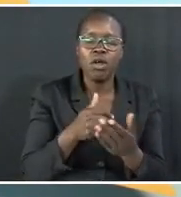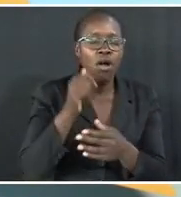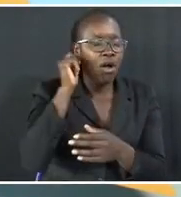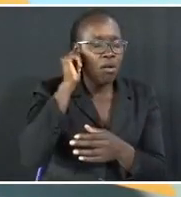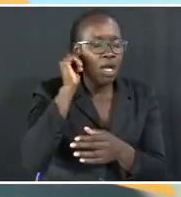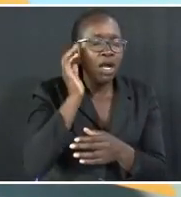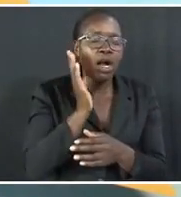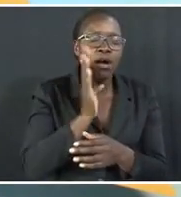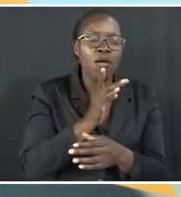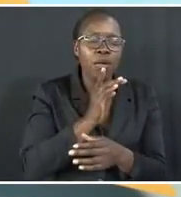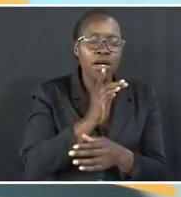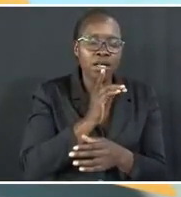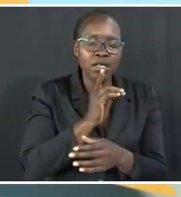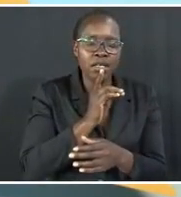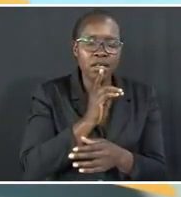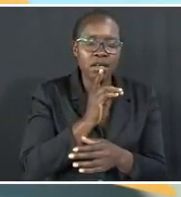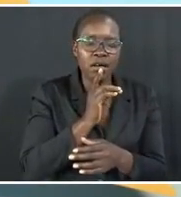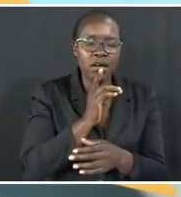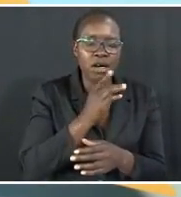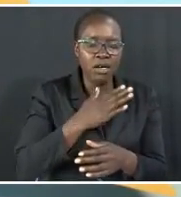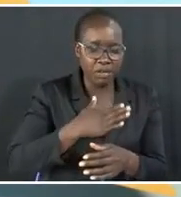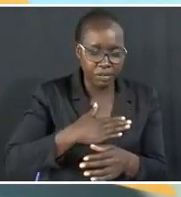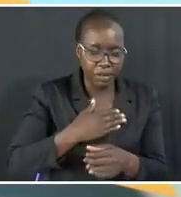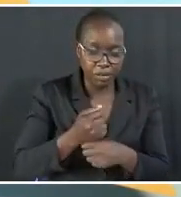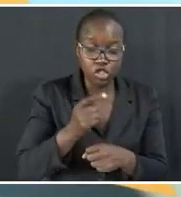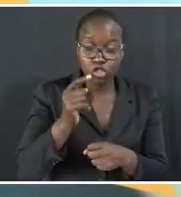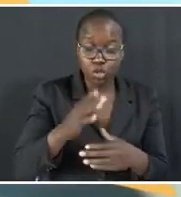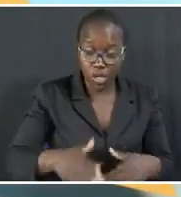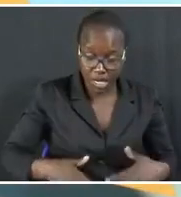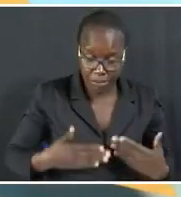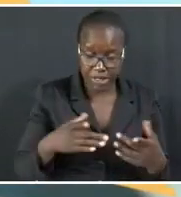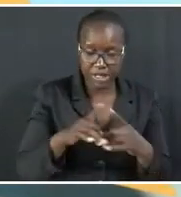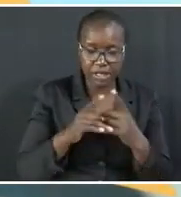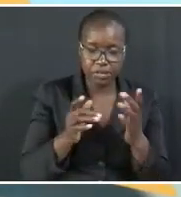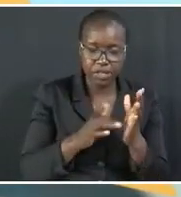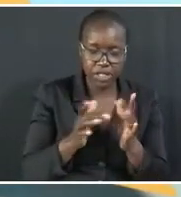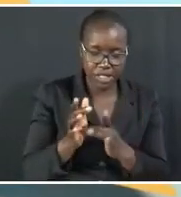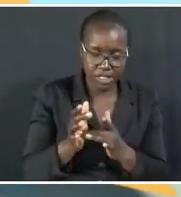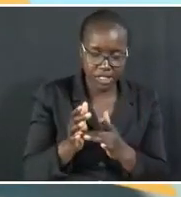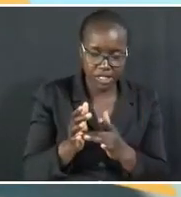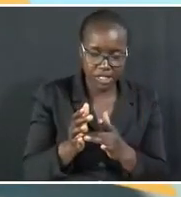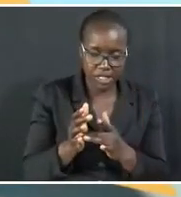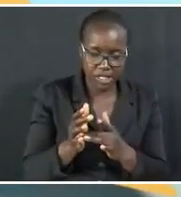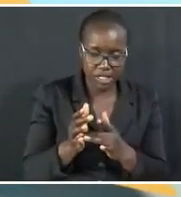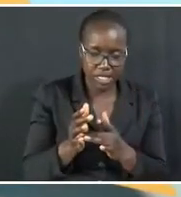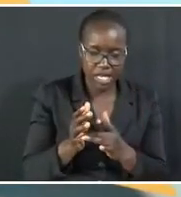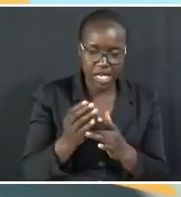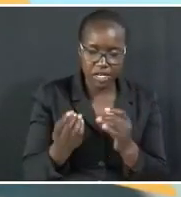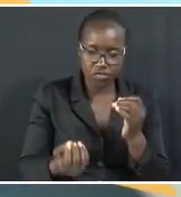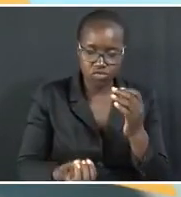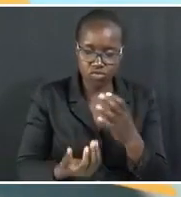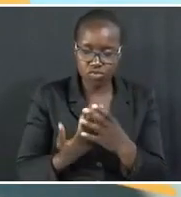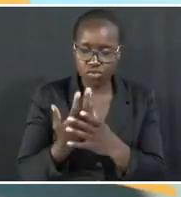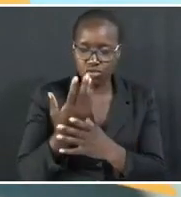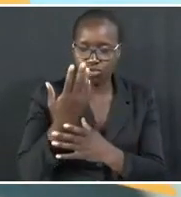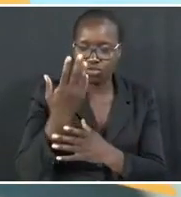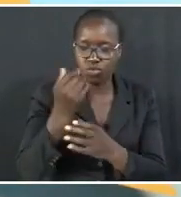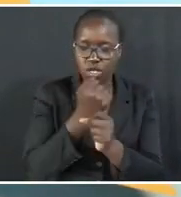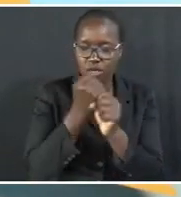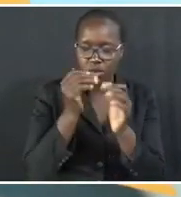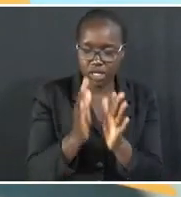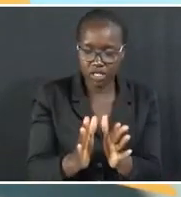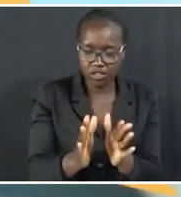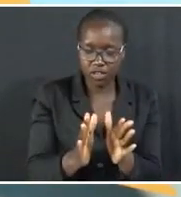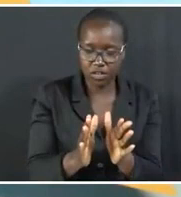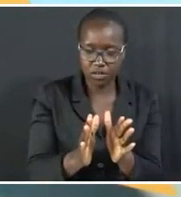obeying our parents, please you as Jesus pleased you by obeying his parents, and grew up to be our